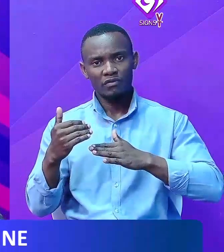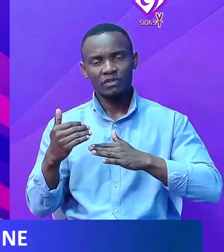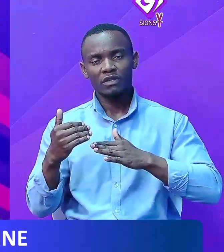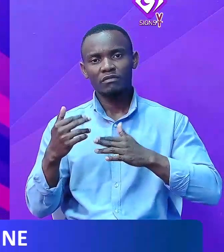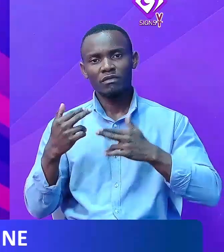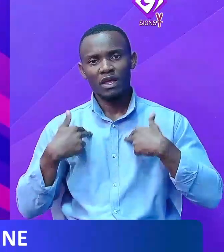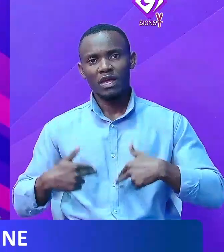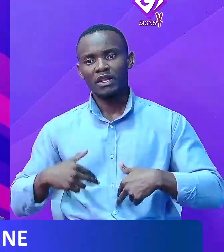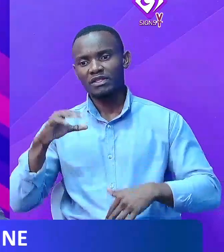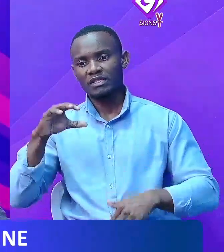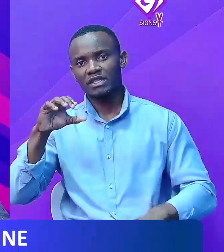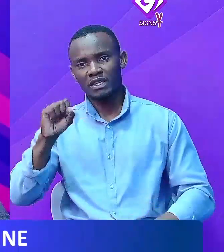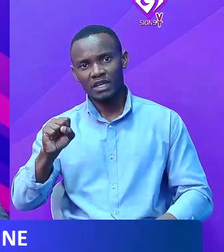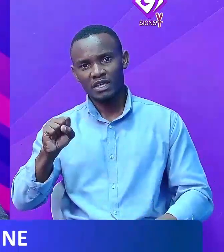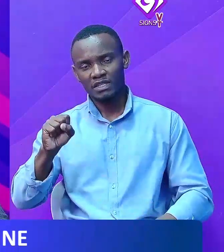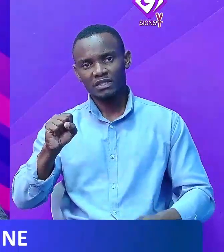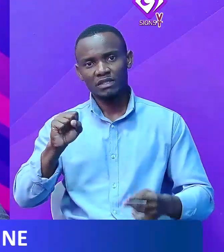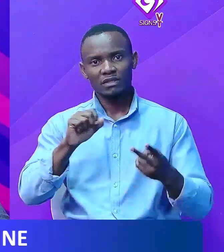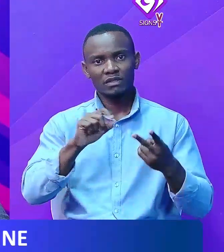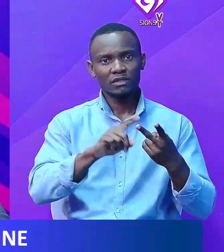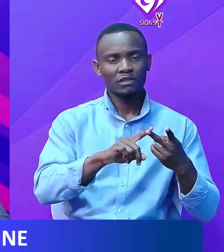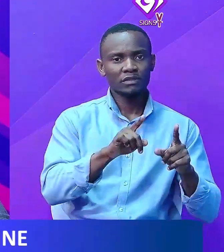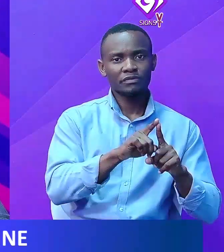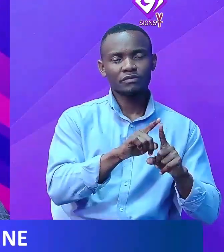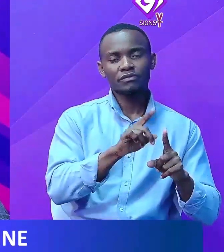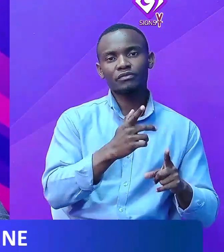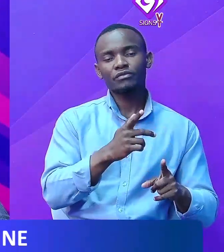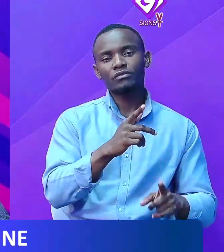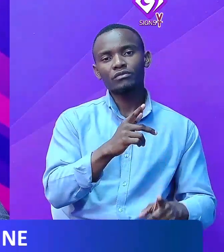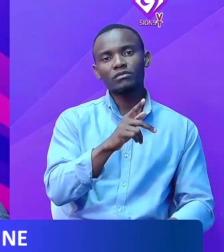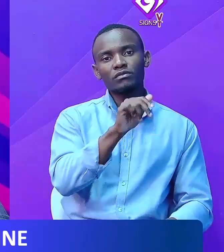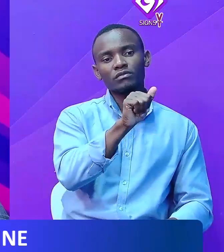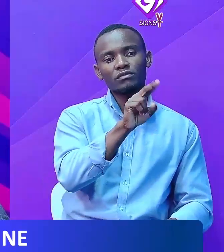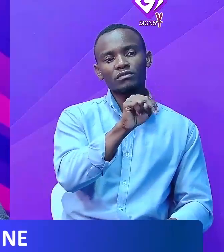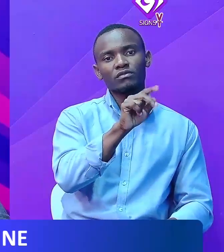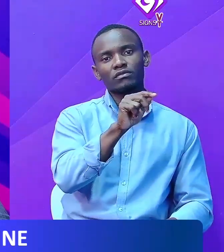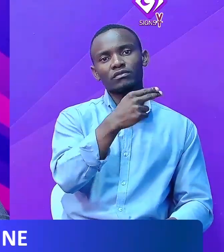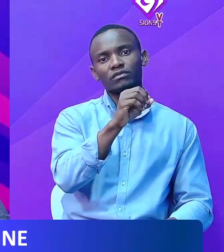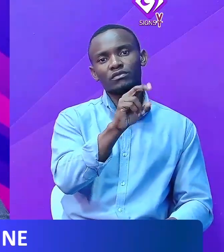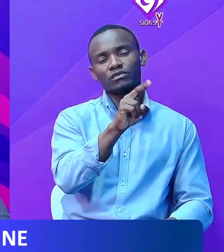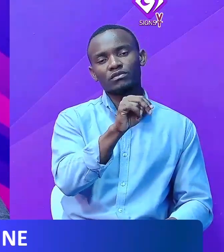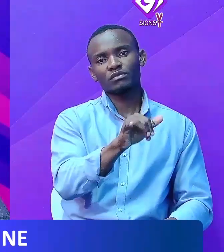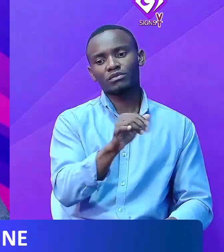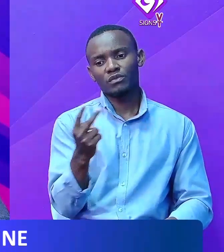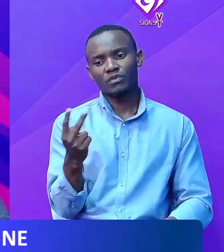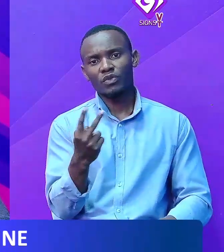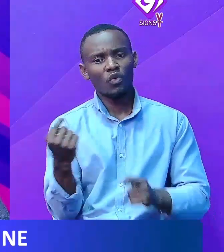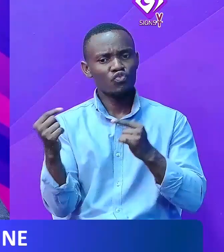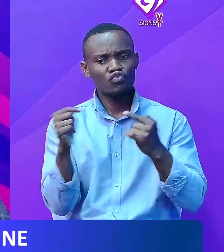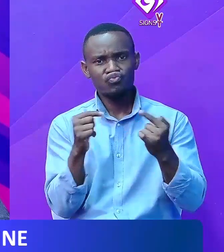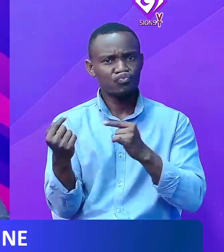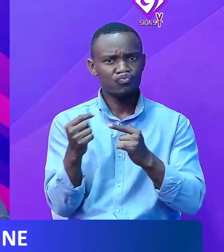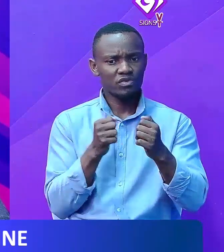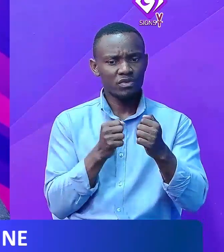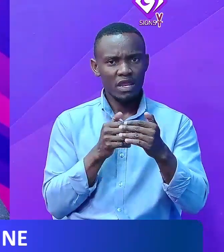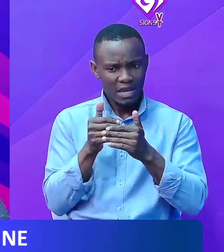Cabinet Secretary Aden Duale and Kitutu Chache South MP Anthony Kibagendi nearly descended into a fist